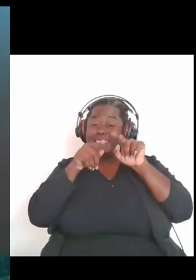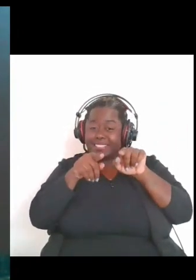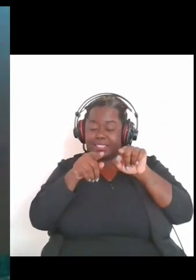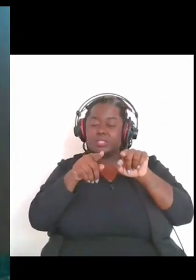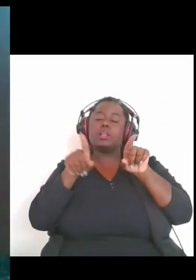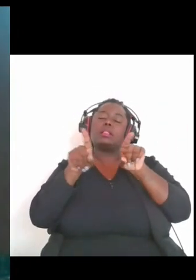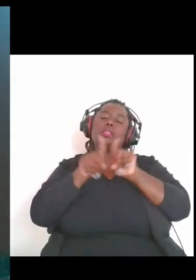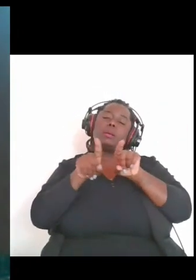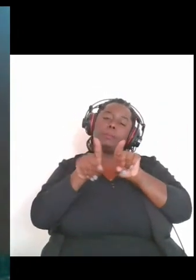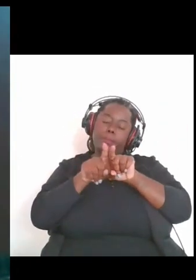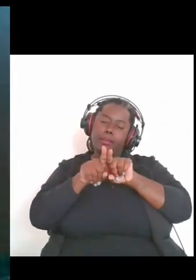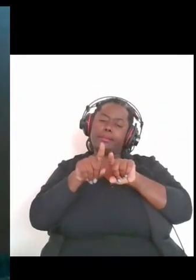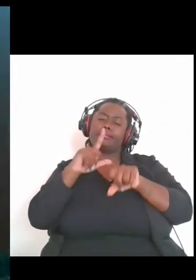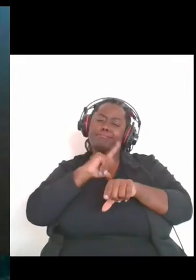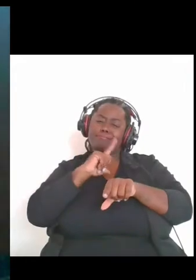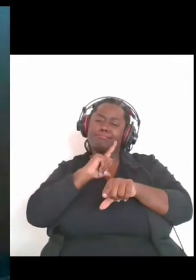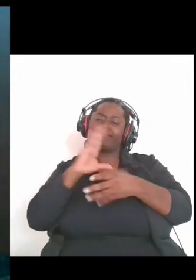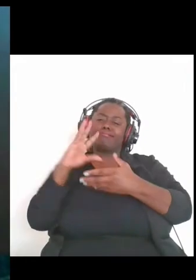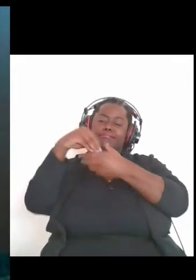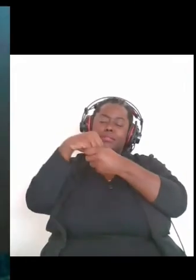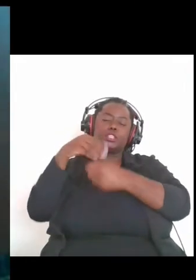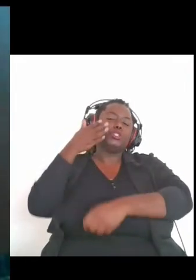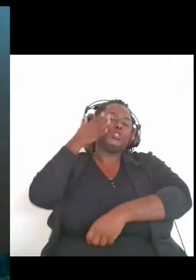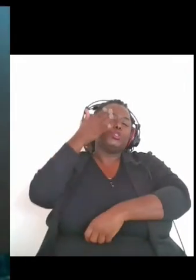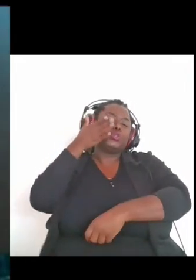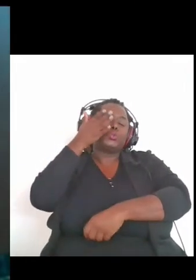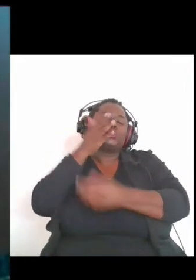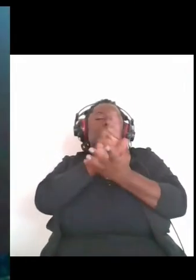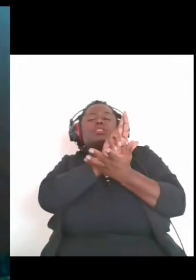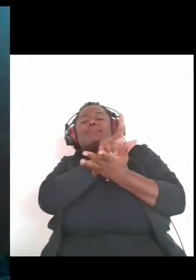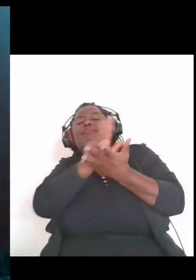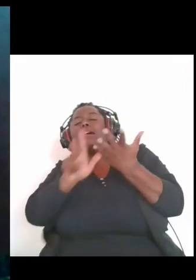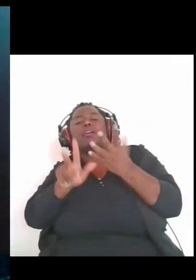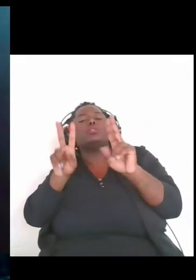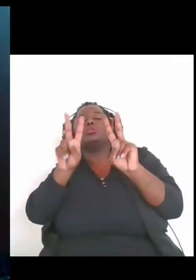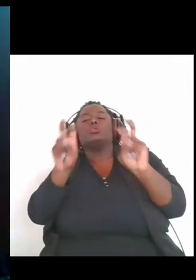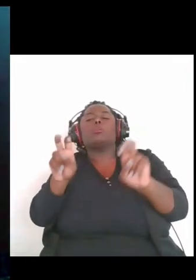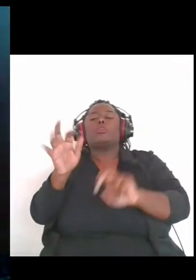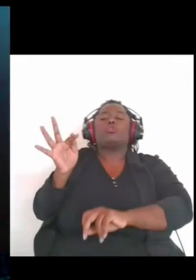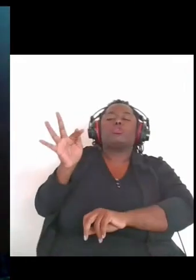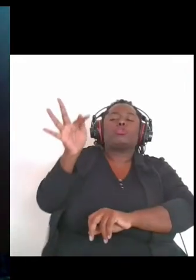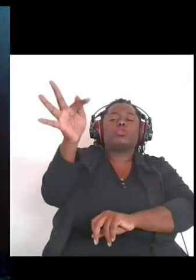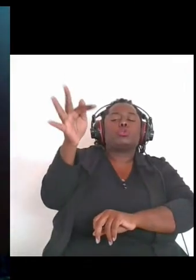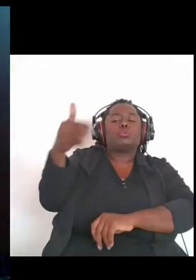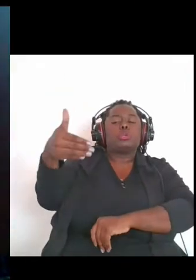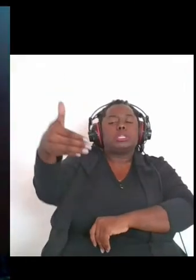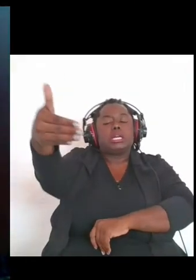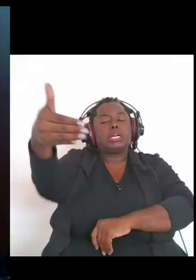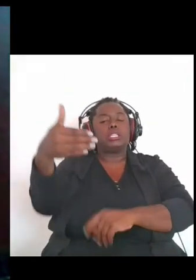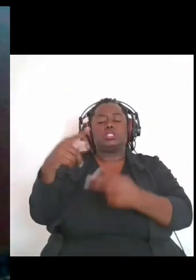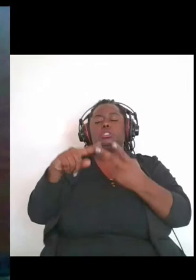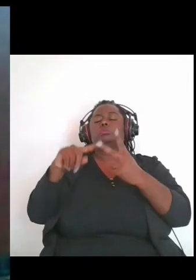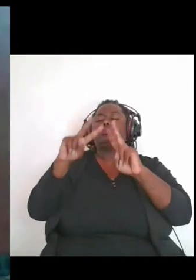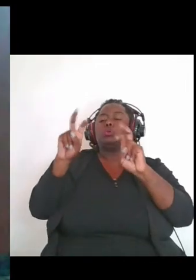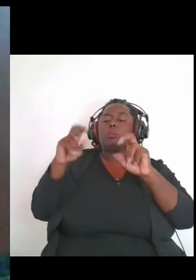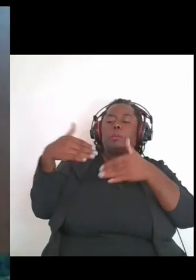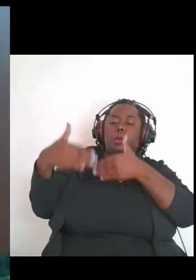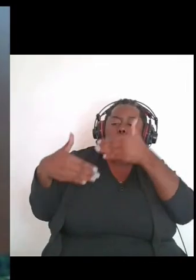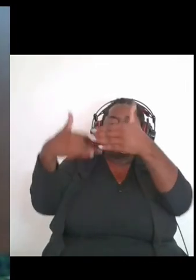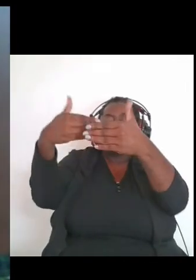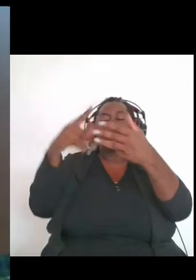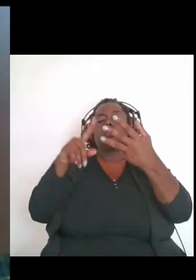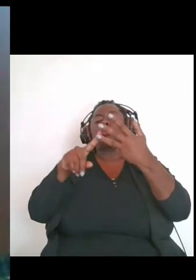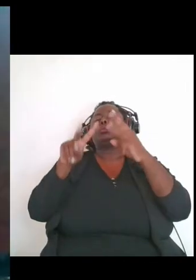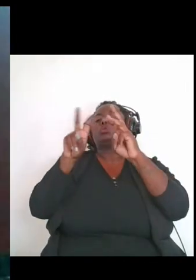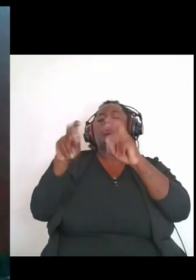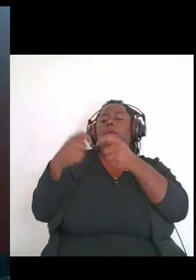future this is also embedded in some discourses about progress about the future about